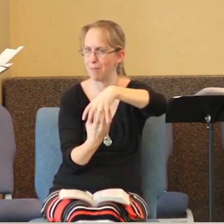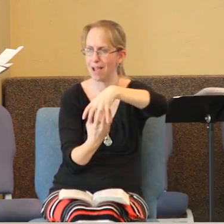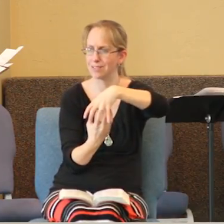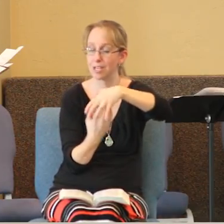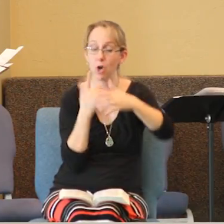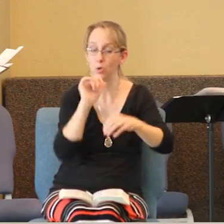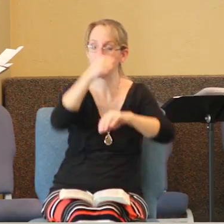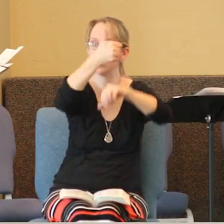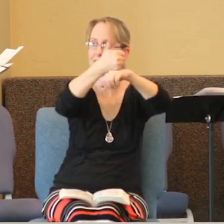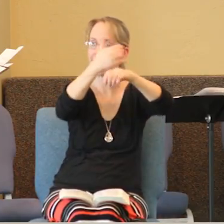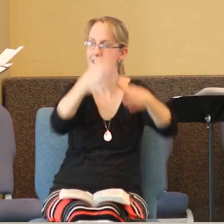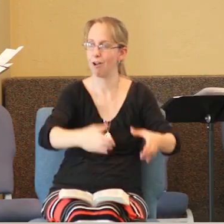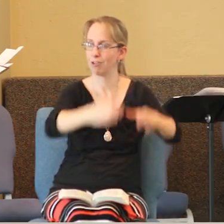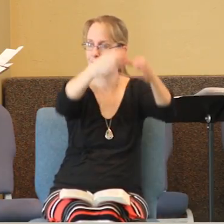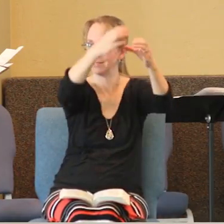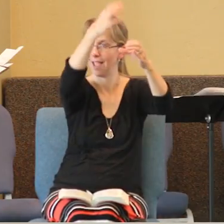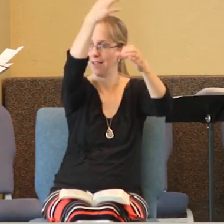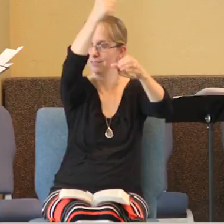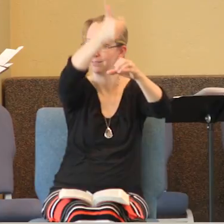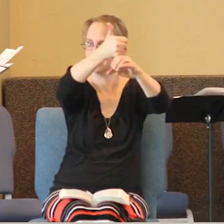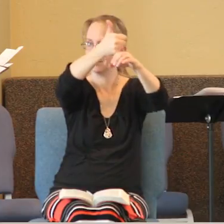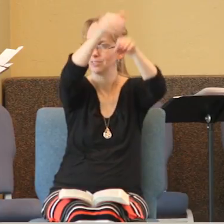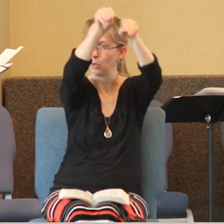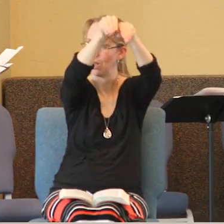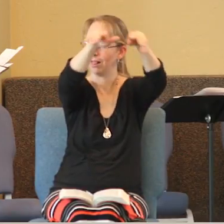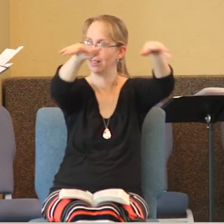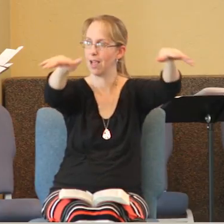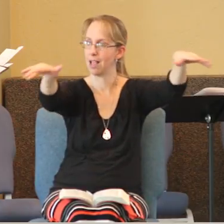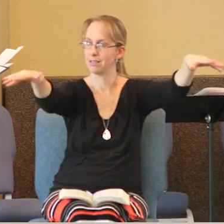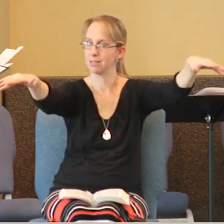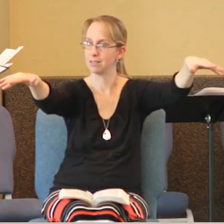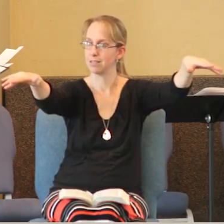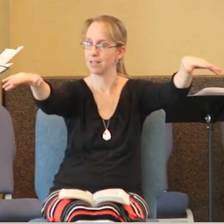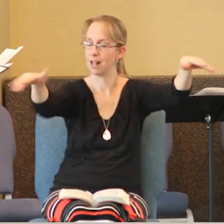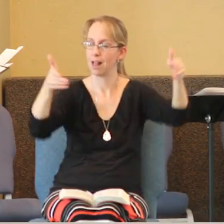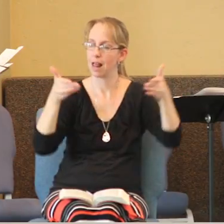all who are in the house. Let your light